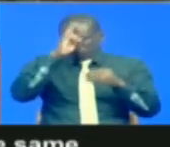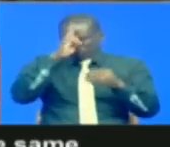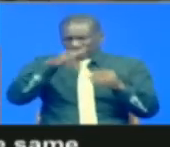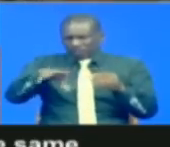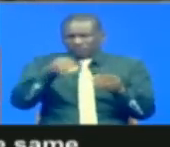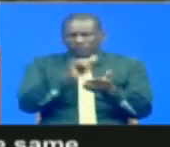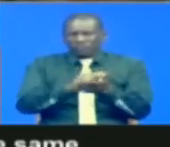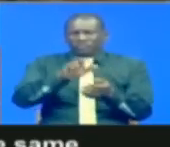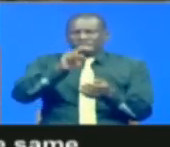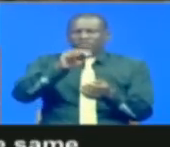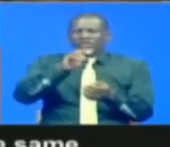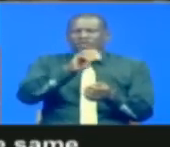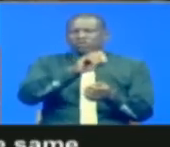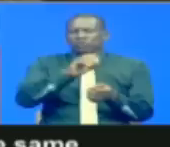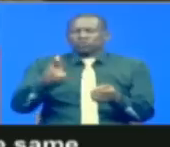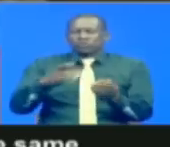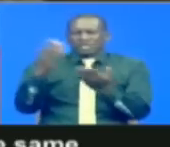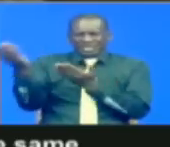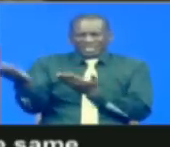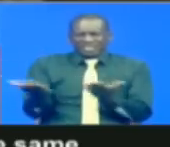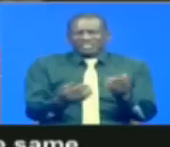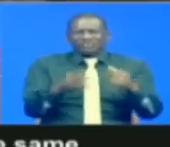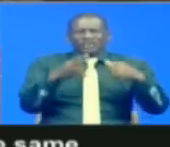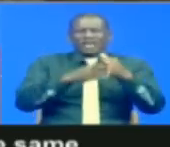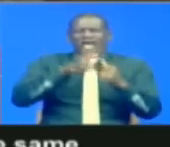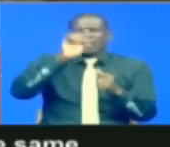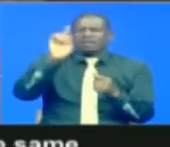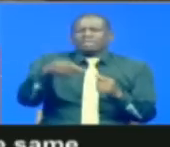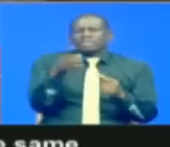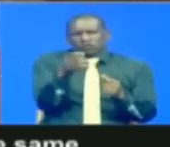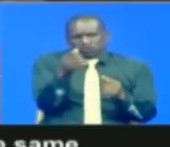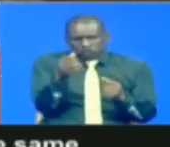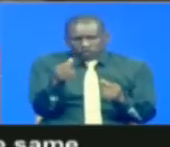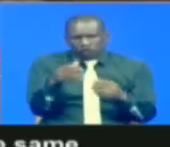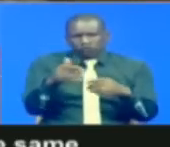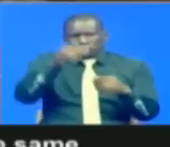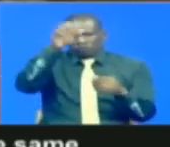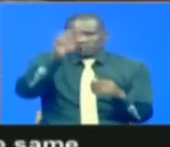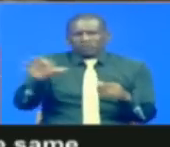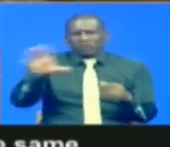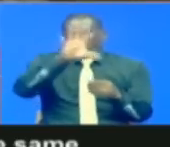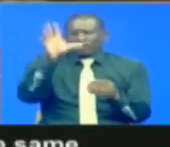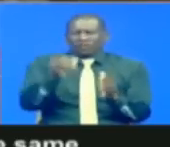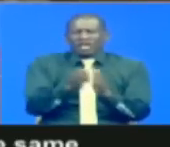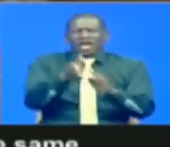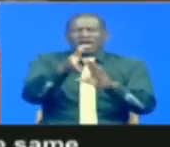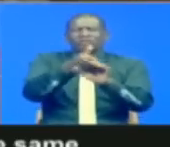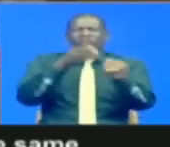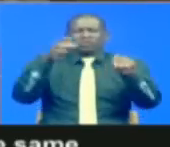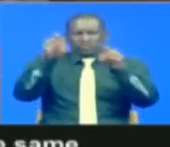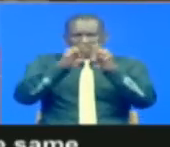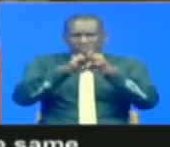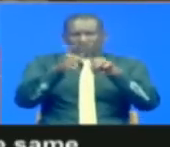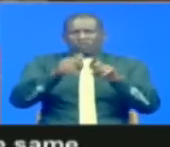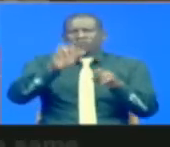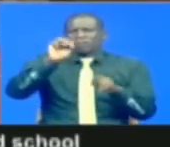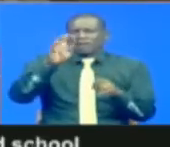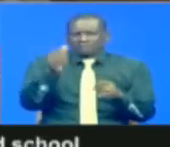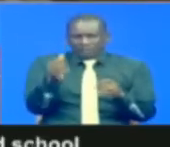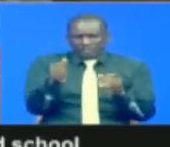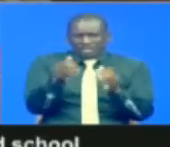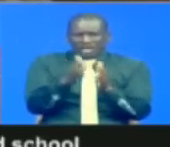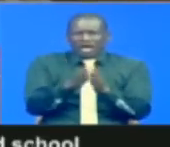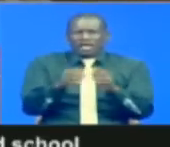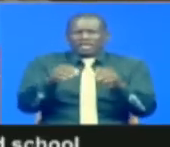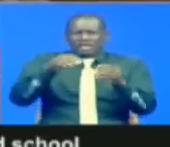9 million shillings from South Africa and withdrew the same through an M-Pesa till number and later through Diamond